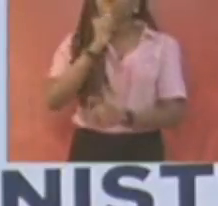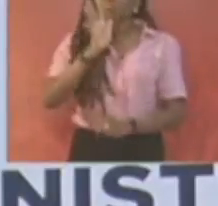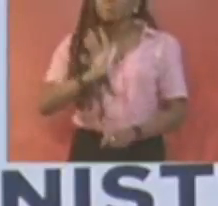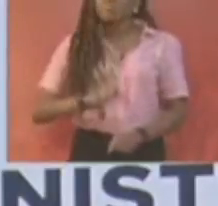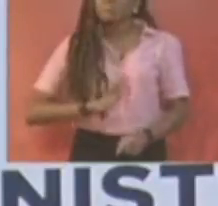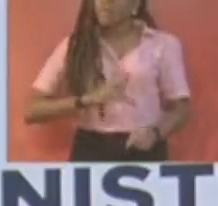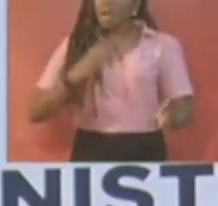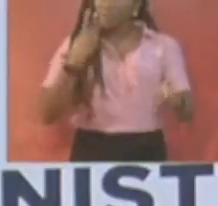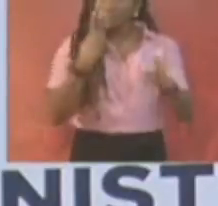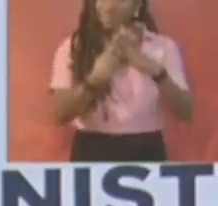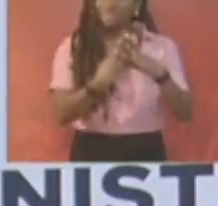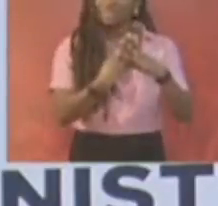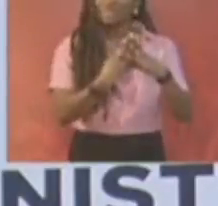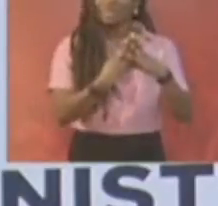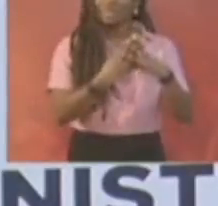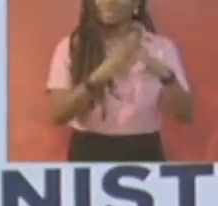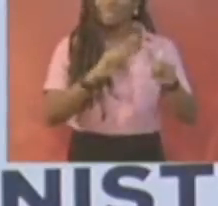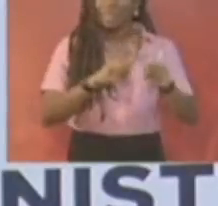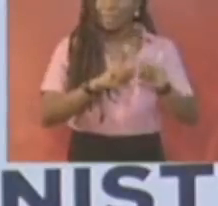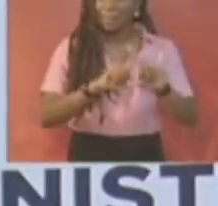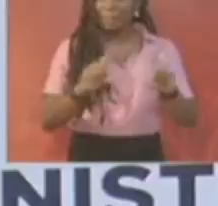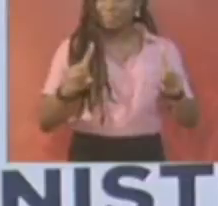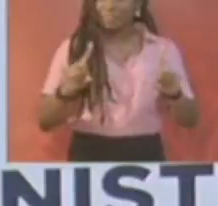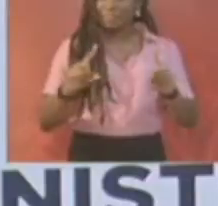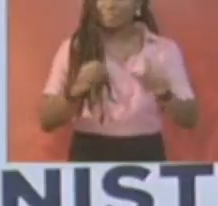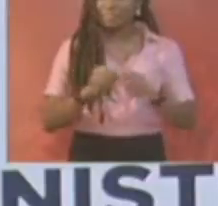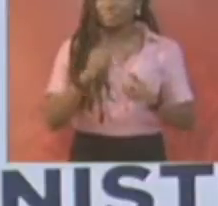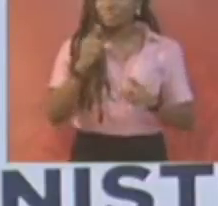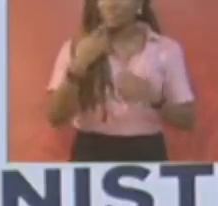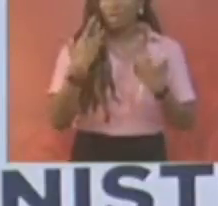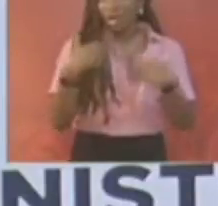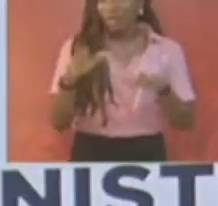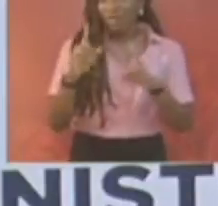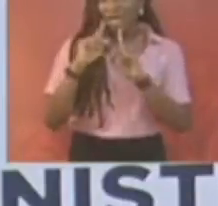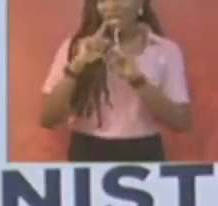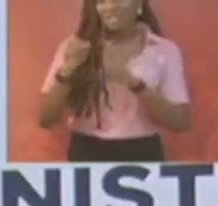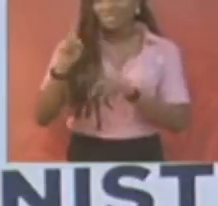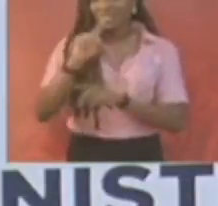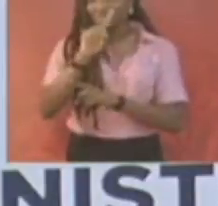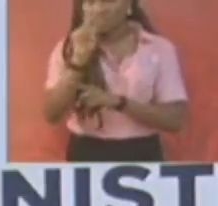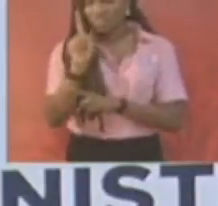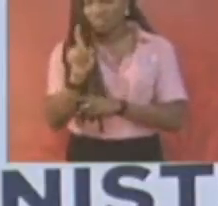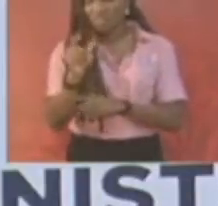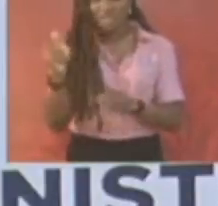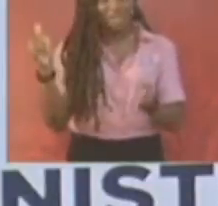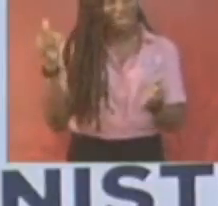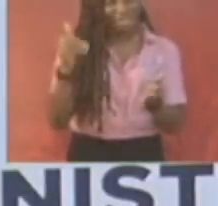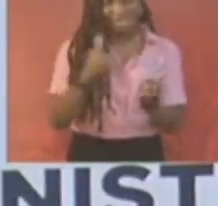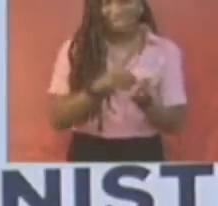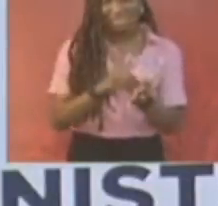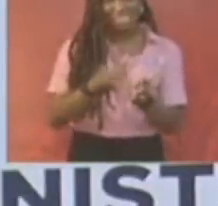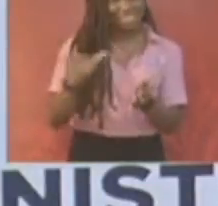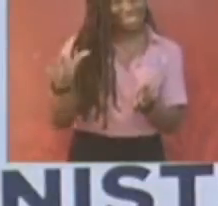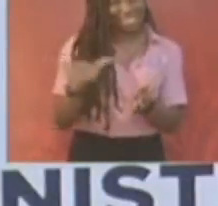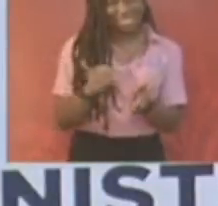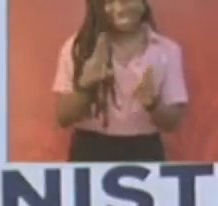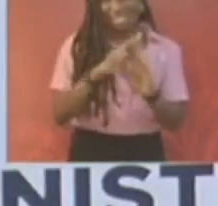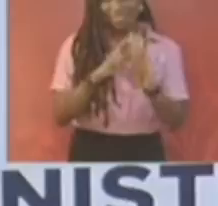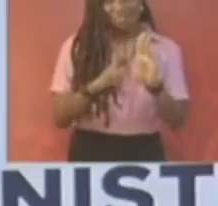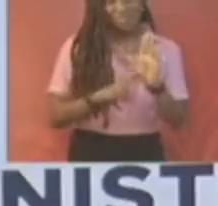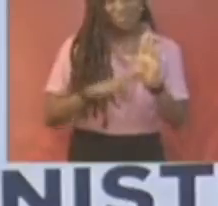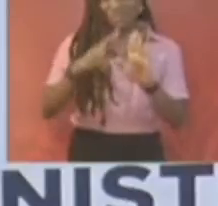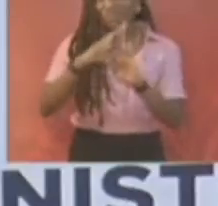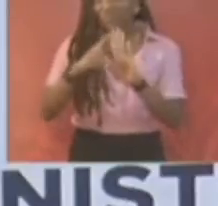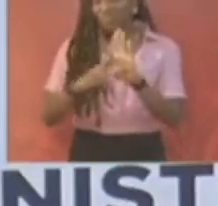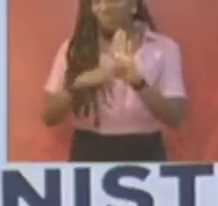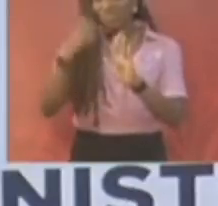the question that you then asked and answered, I think, is relevant. again, the same measure, the same mechanisms to